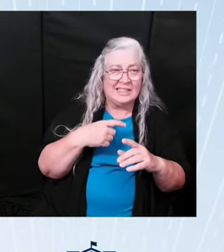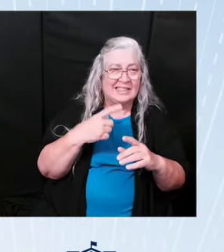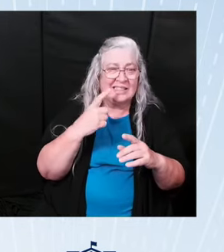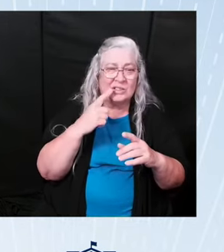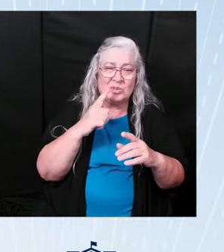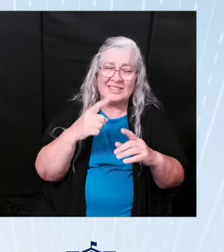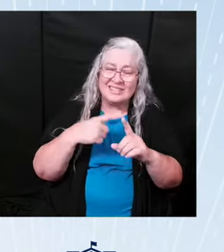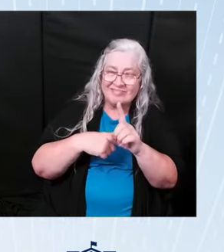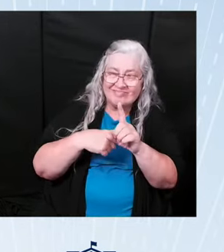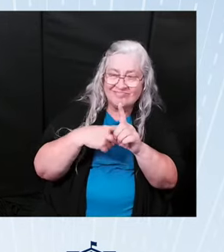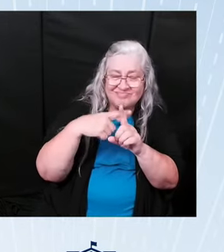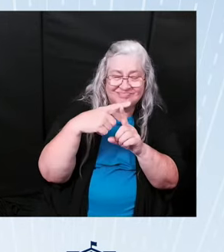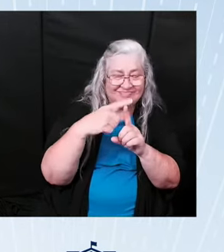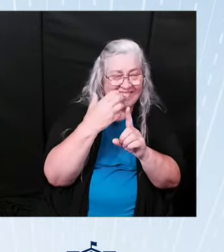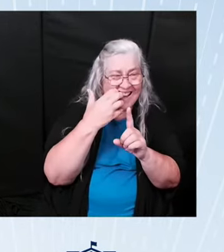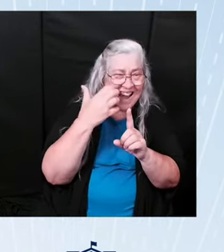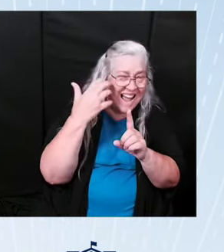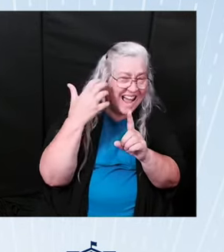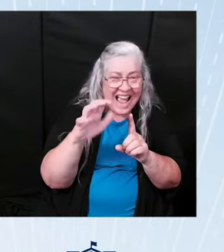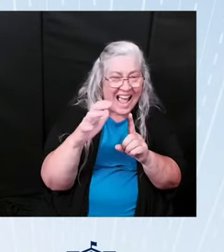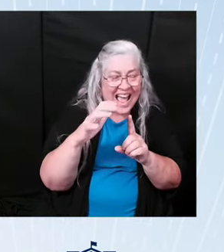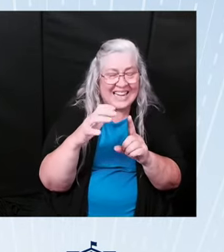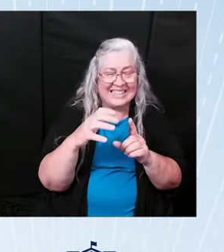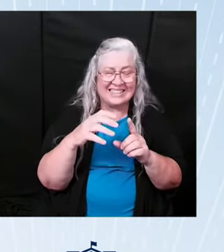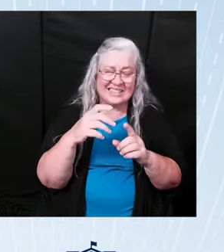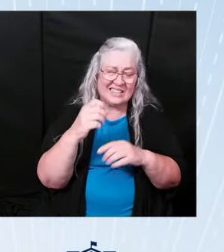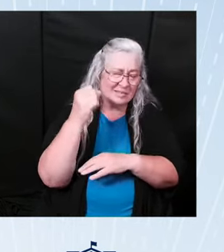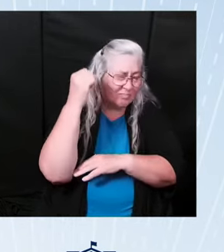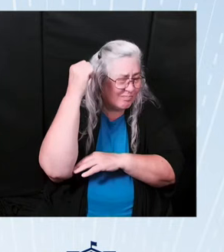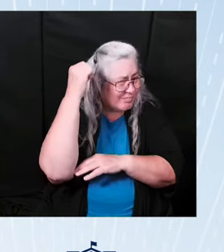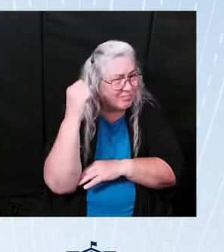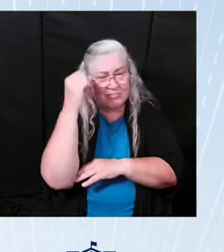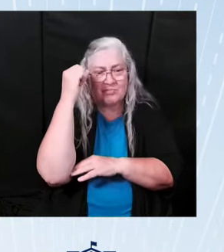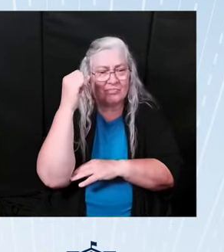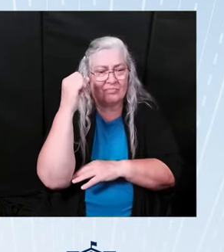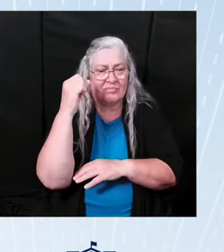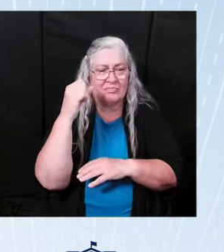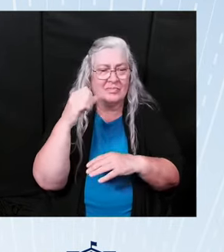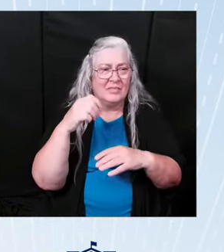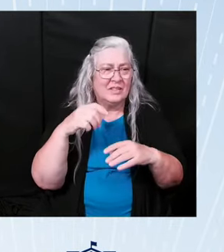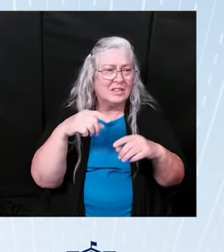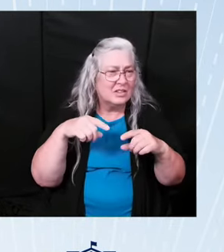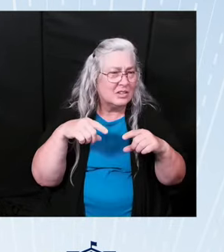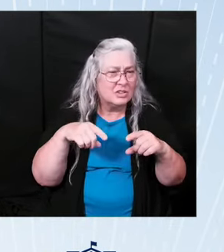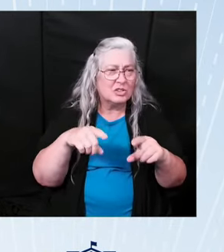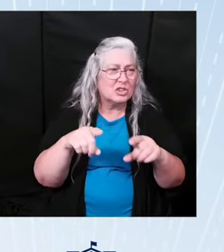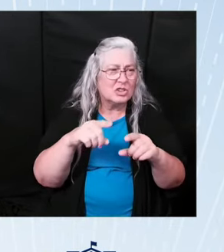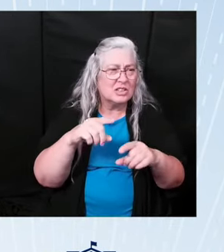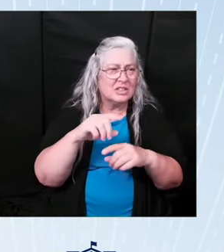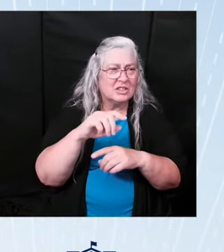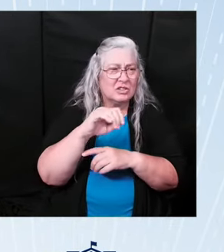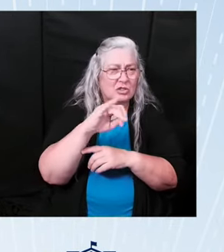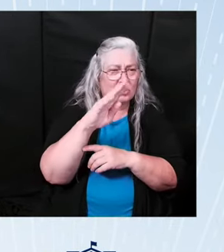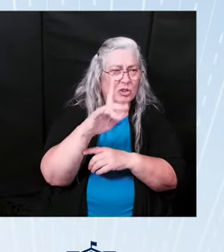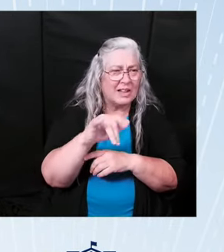record, and I think it's worth reflecting on the fact that last summer might have been the